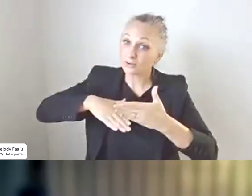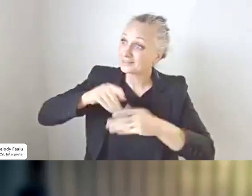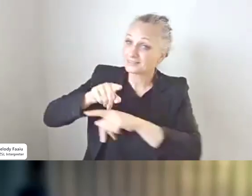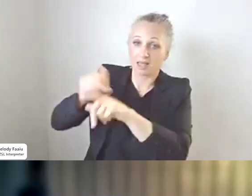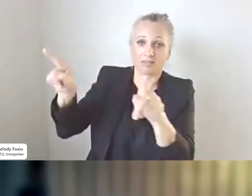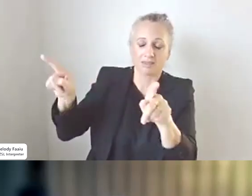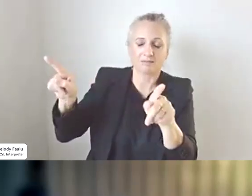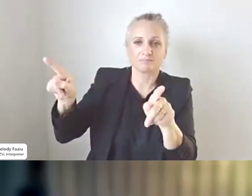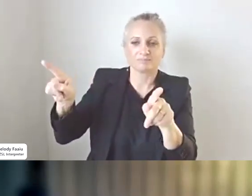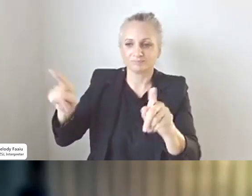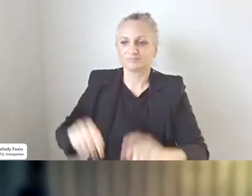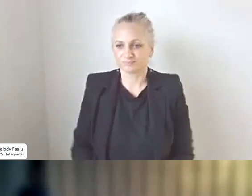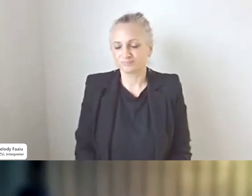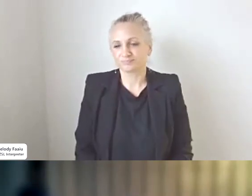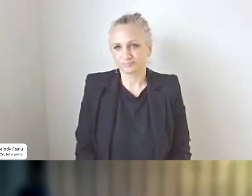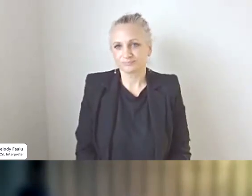Yeah. Sure.